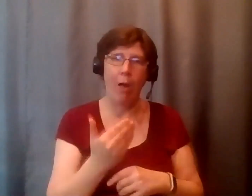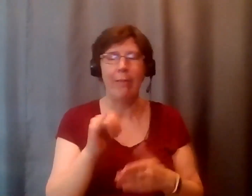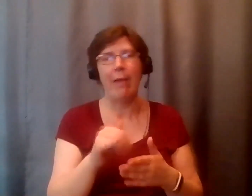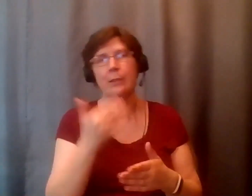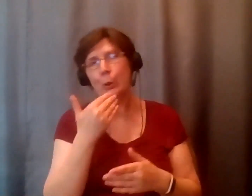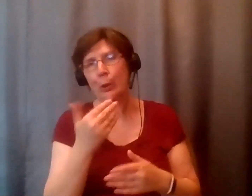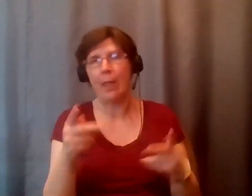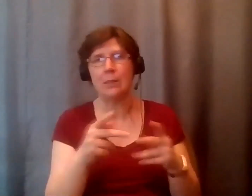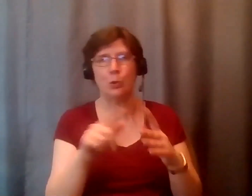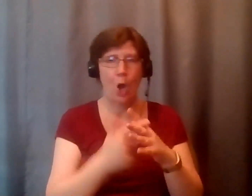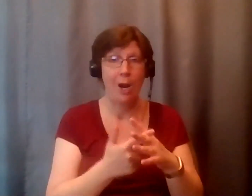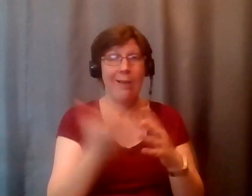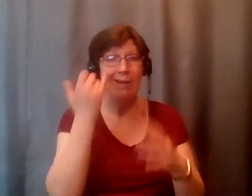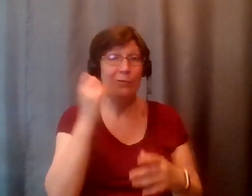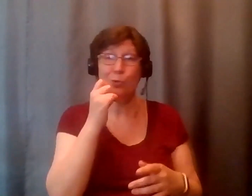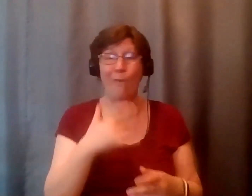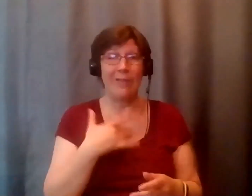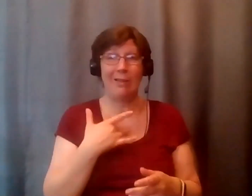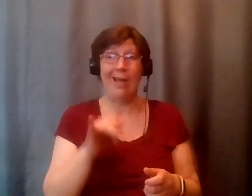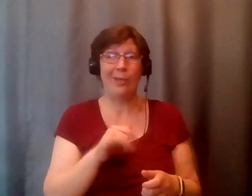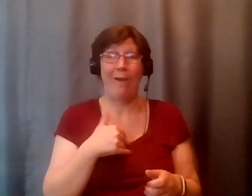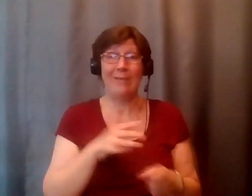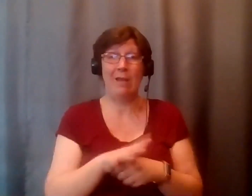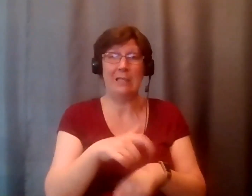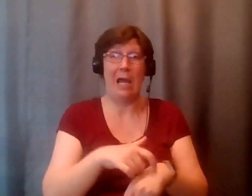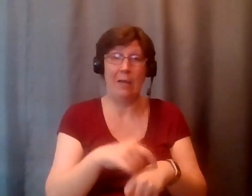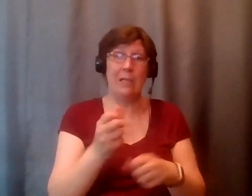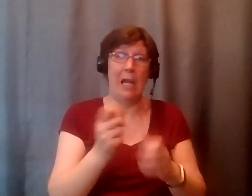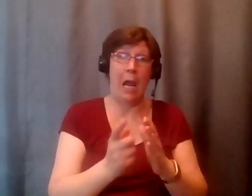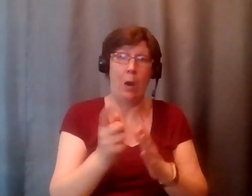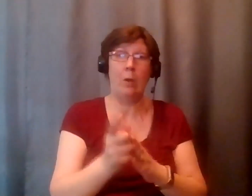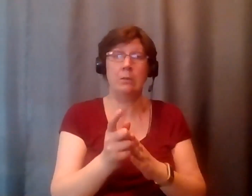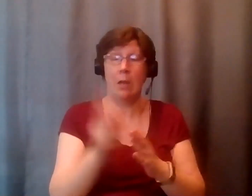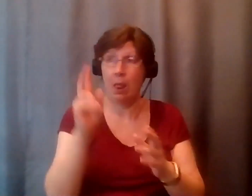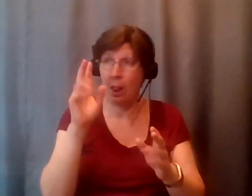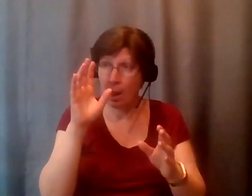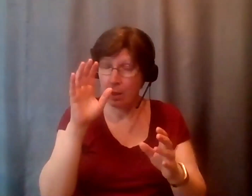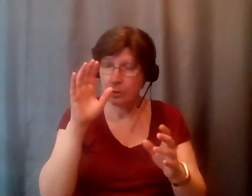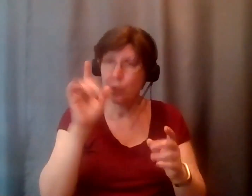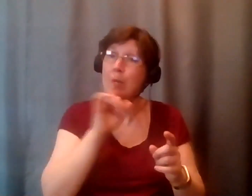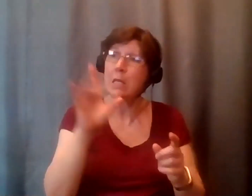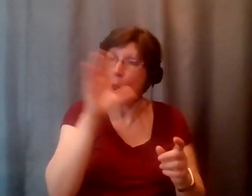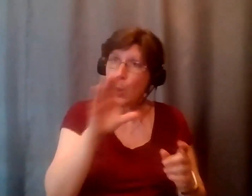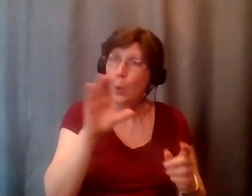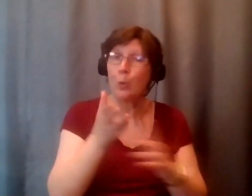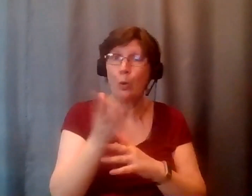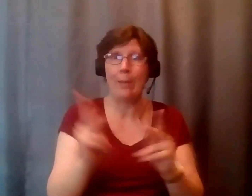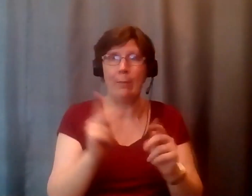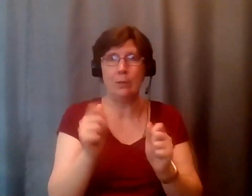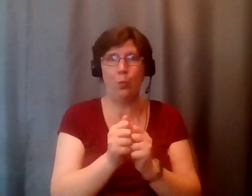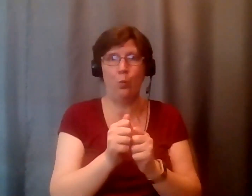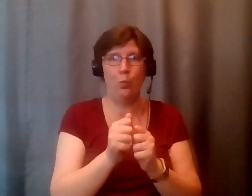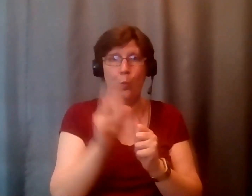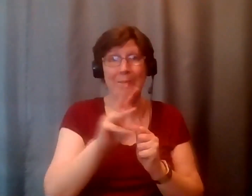start if you don't feel like you have time to spend hours perusing people's websites. The other thing I would say is I think there's lots of groups